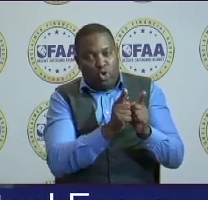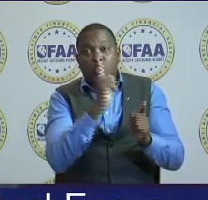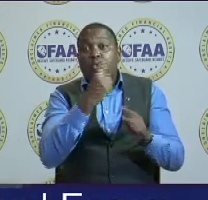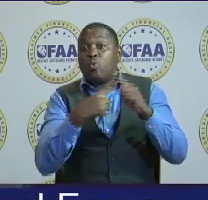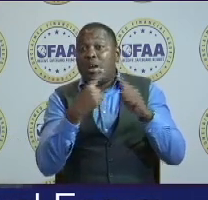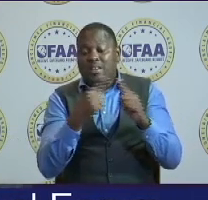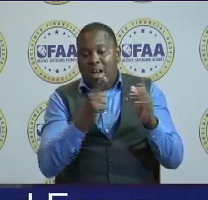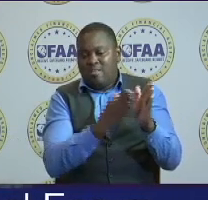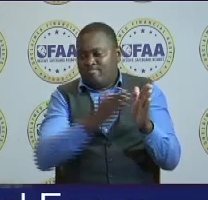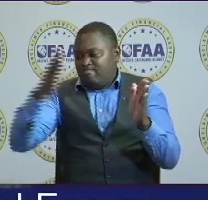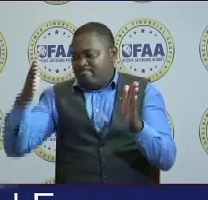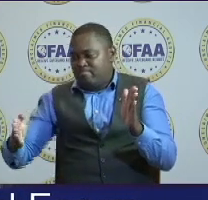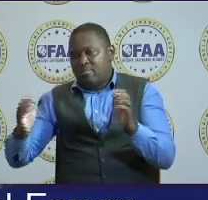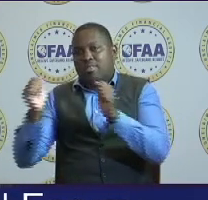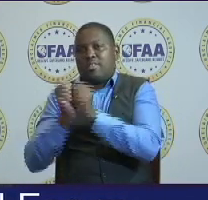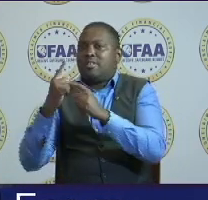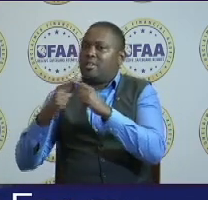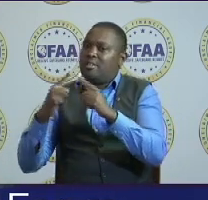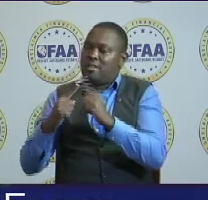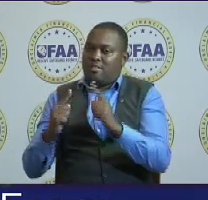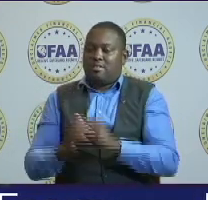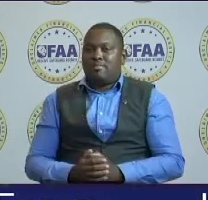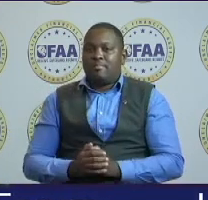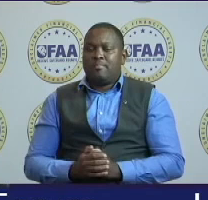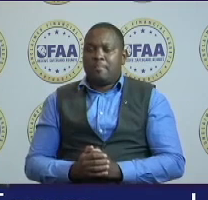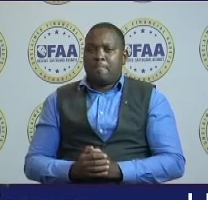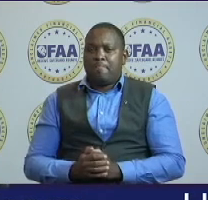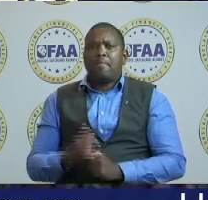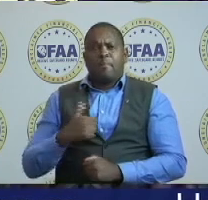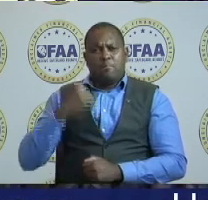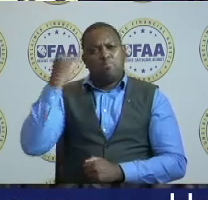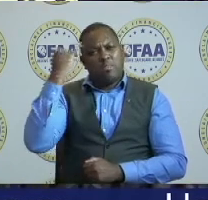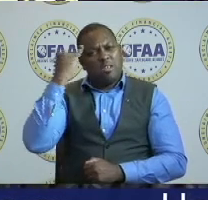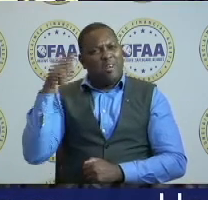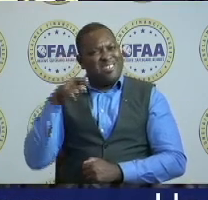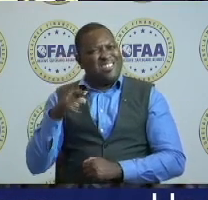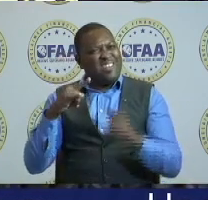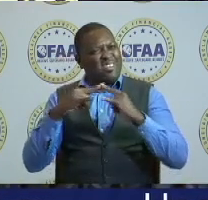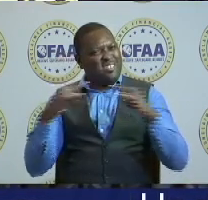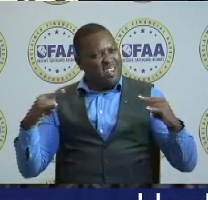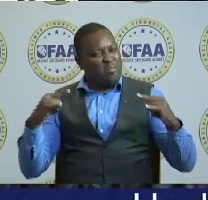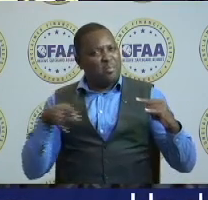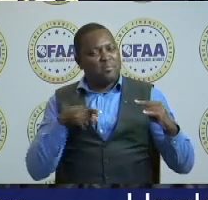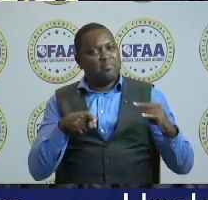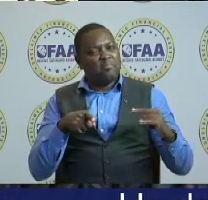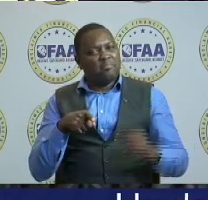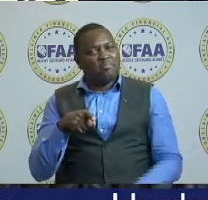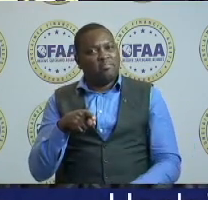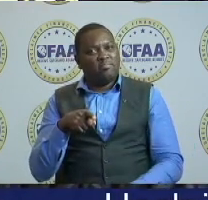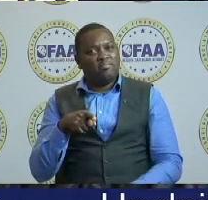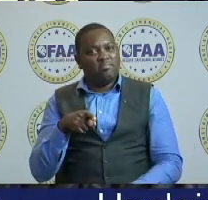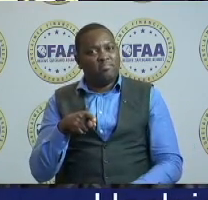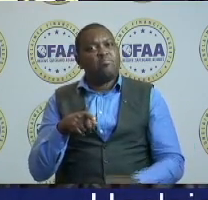an open-ended duration of looking for their owners. I would imagine that would be a gap that certain people or entities could